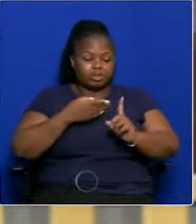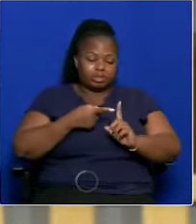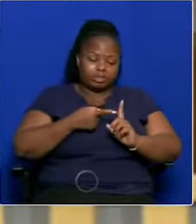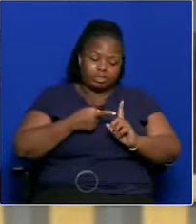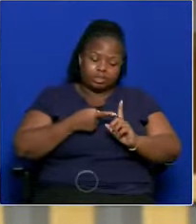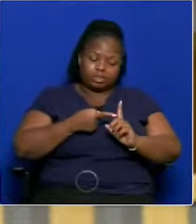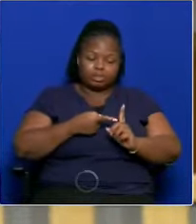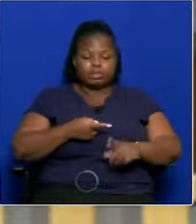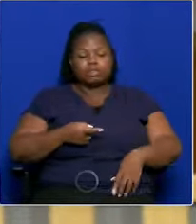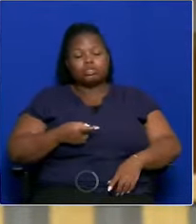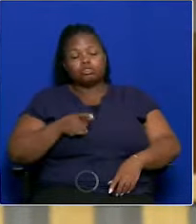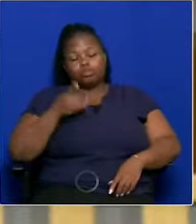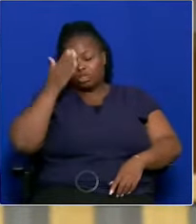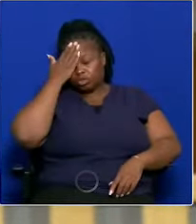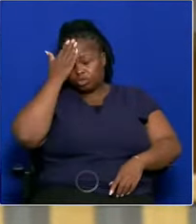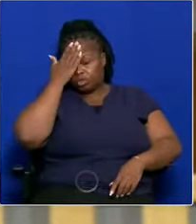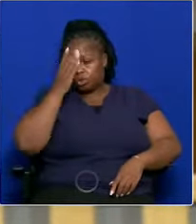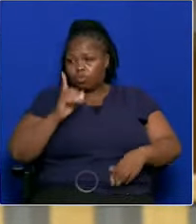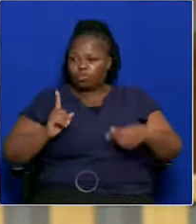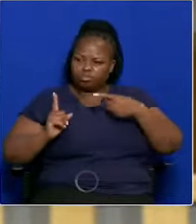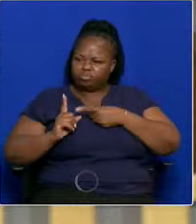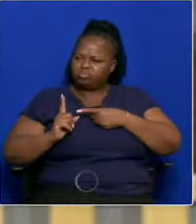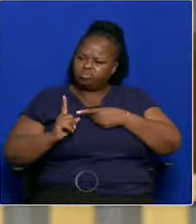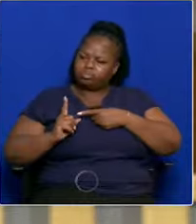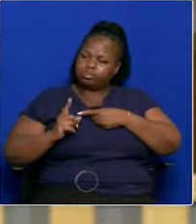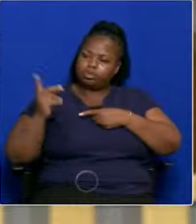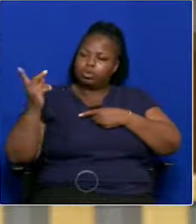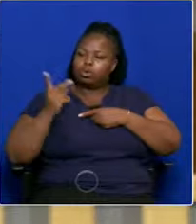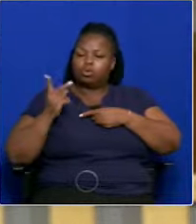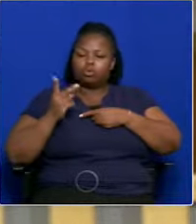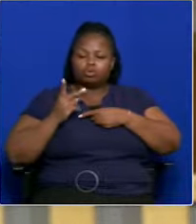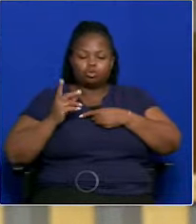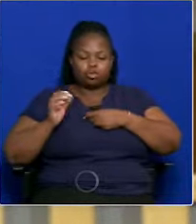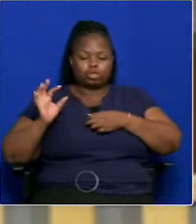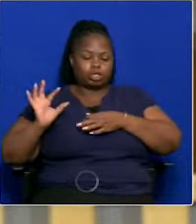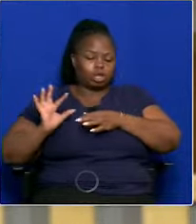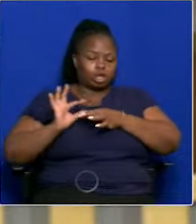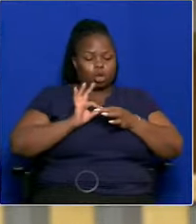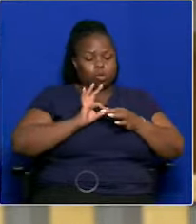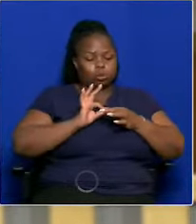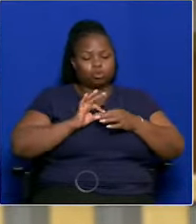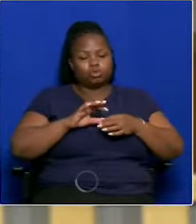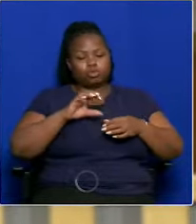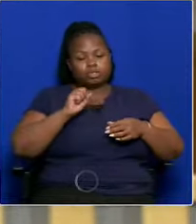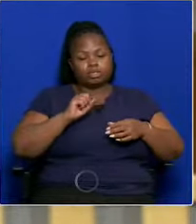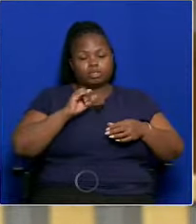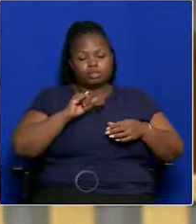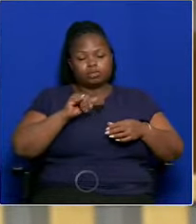knowing Sergeant Nkosi's proximity to General Sibia,